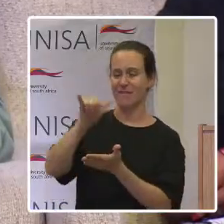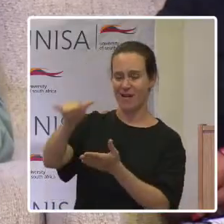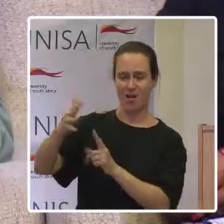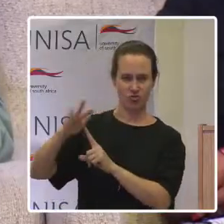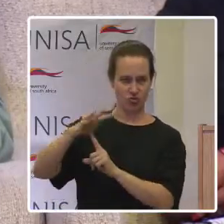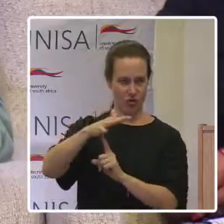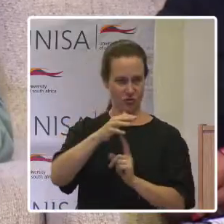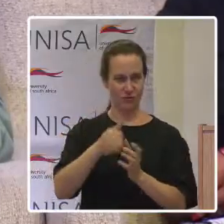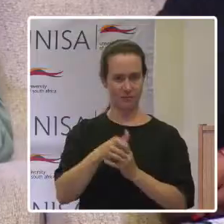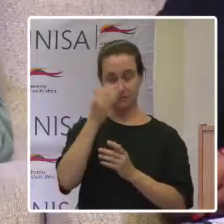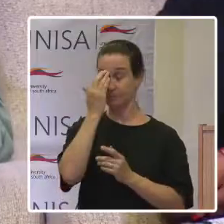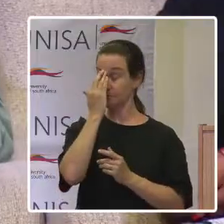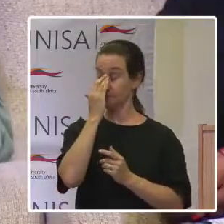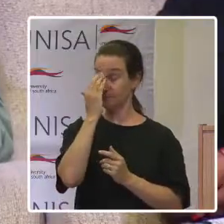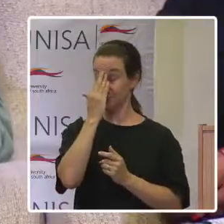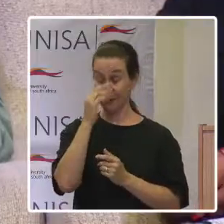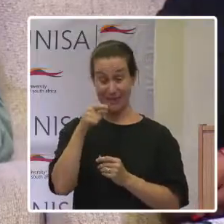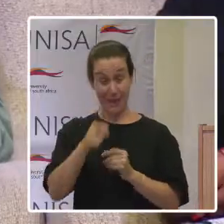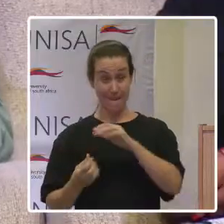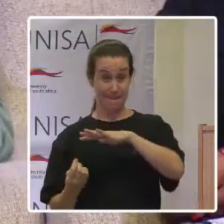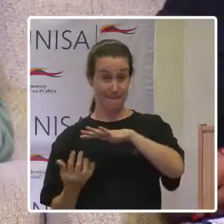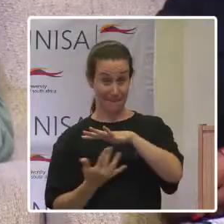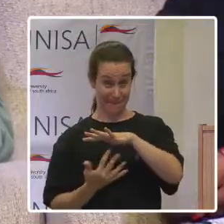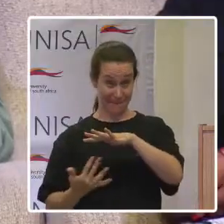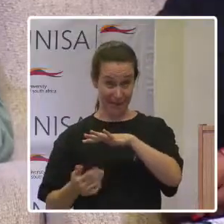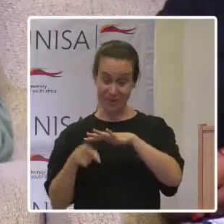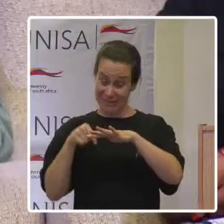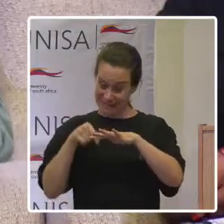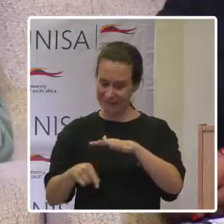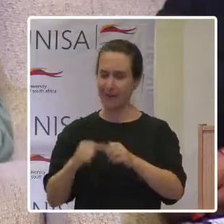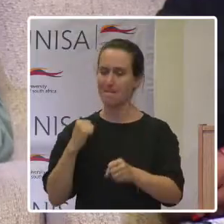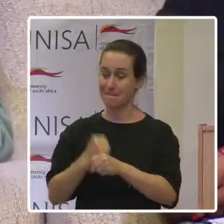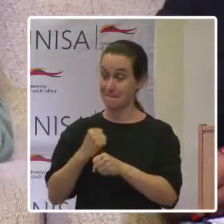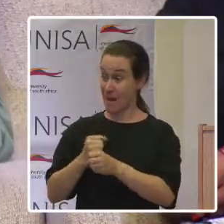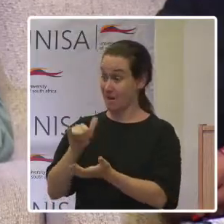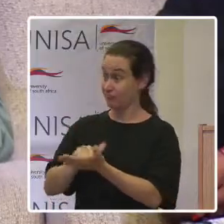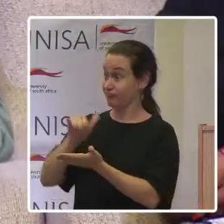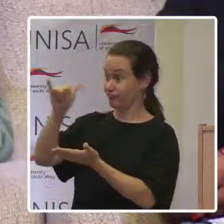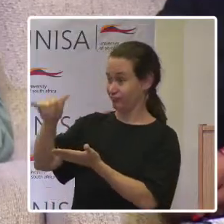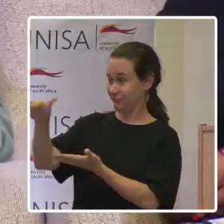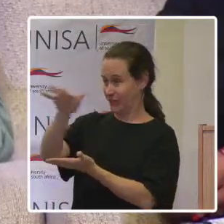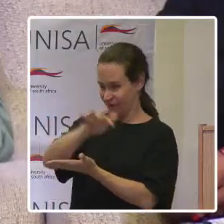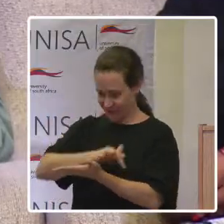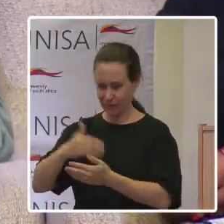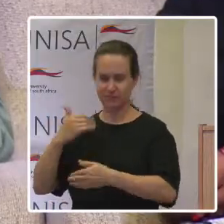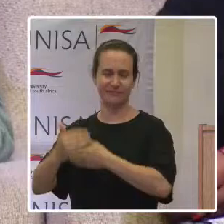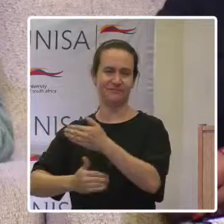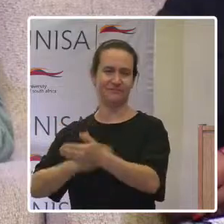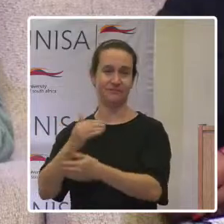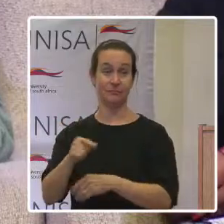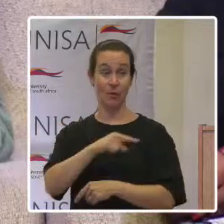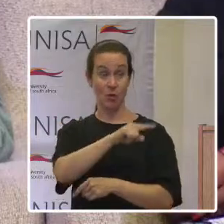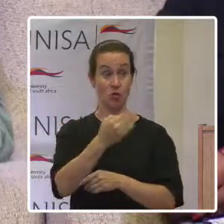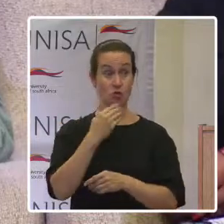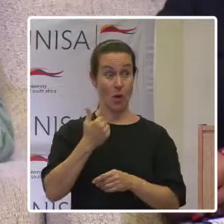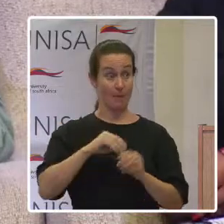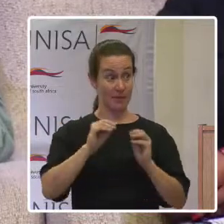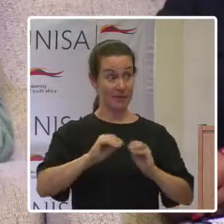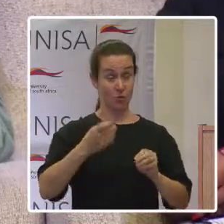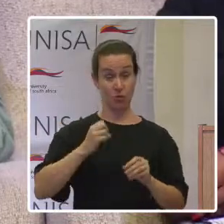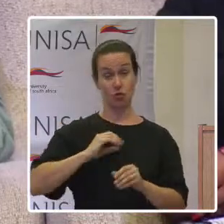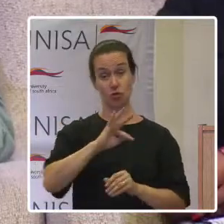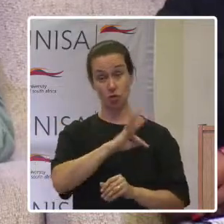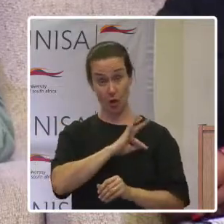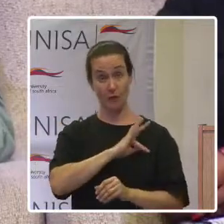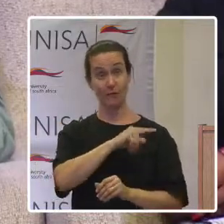You know, passion is what runs aviation, and you want your applicants and your staff to be